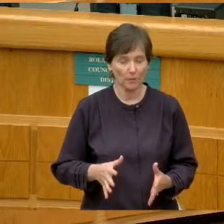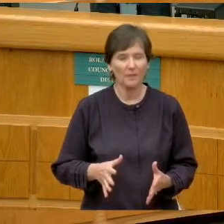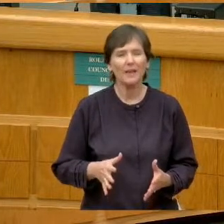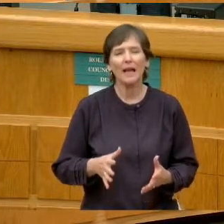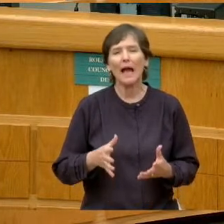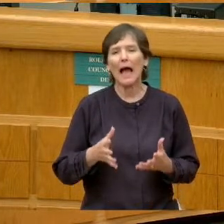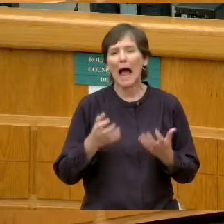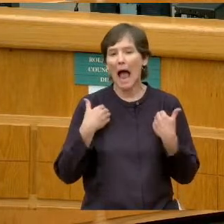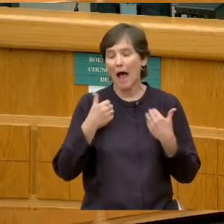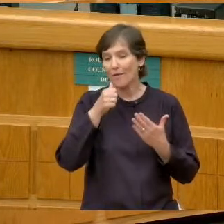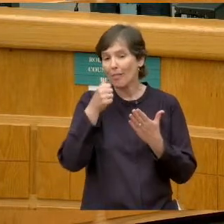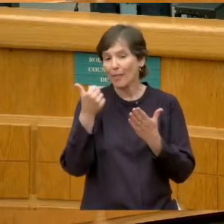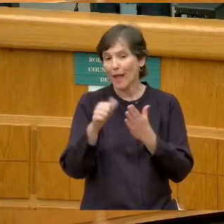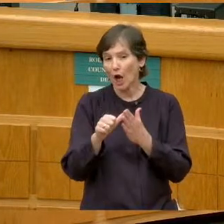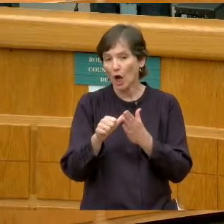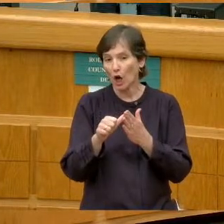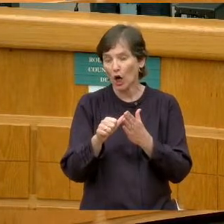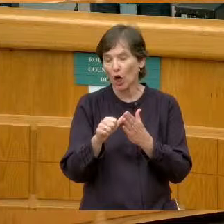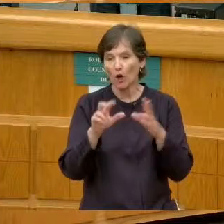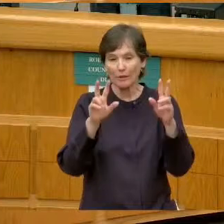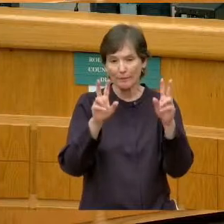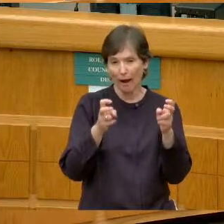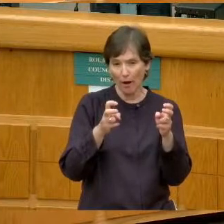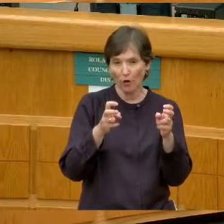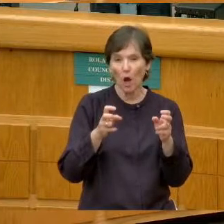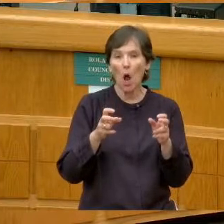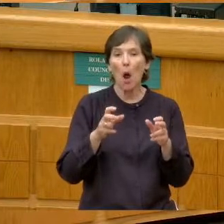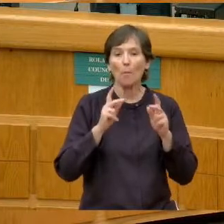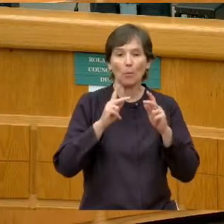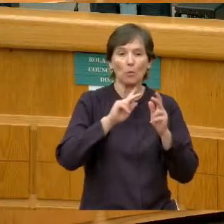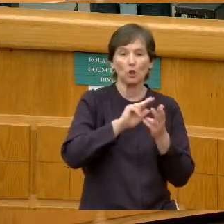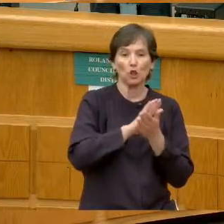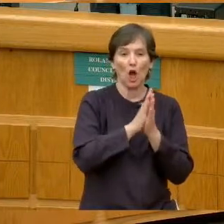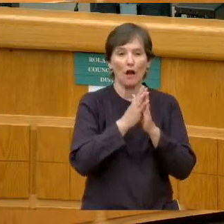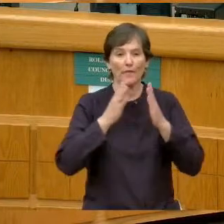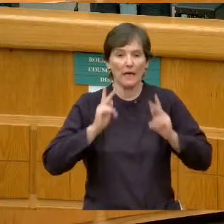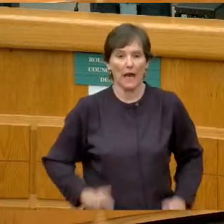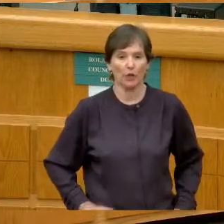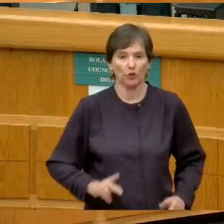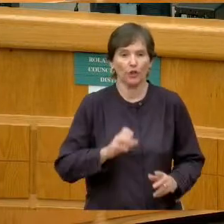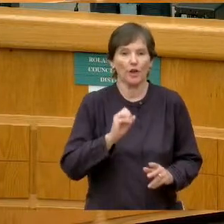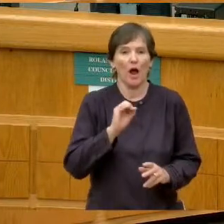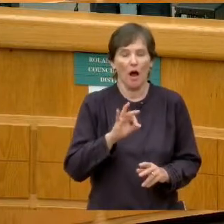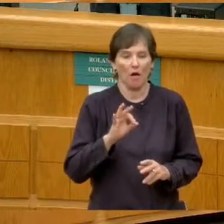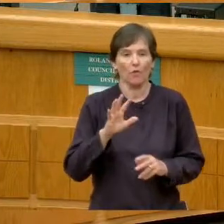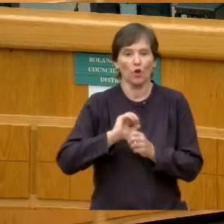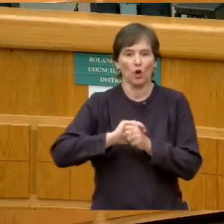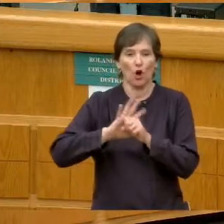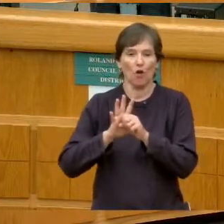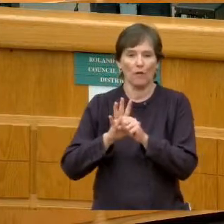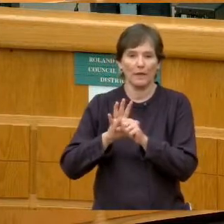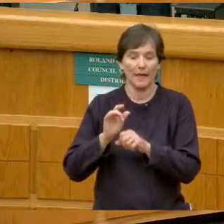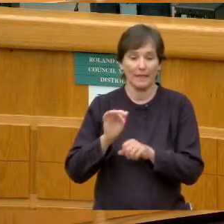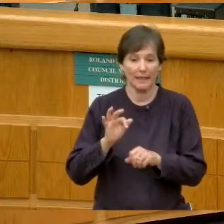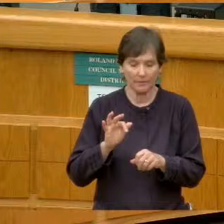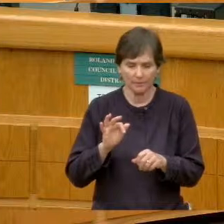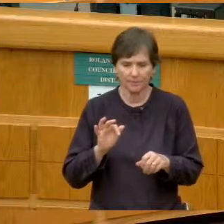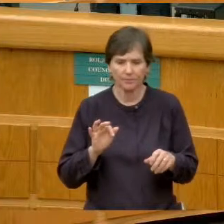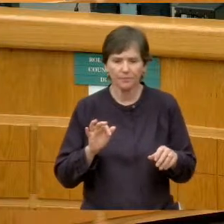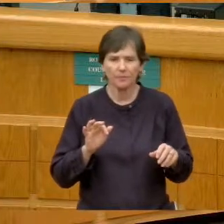is a letter written from the desk of COVID-19. Dear Coastal Bend residents, I